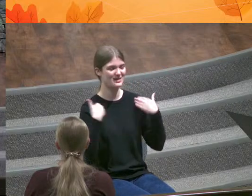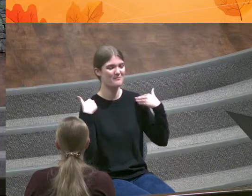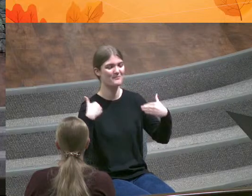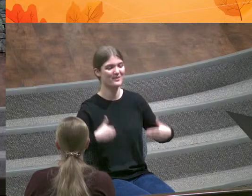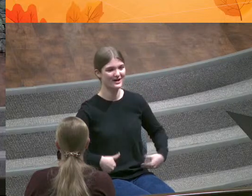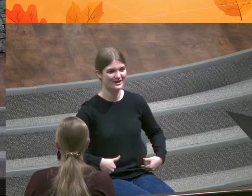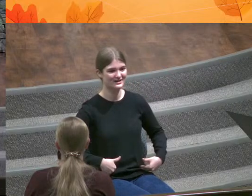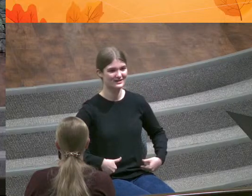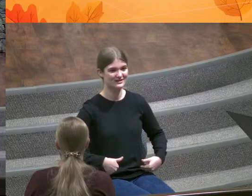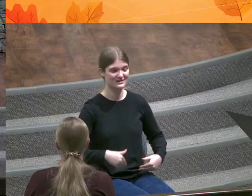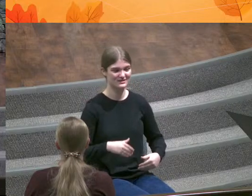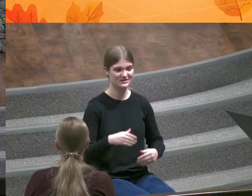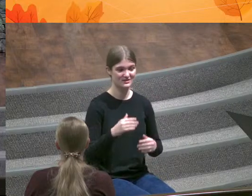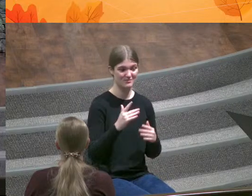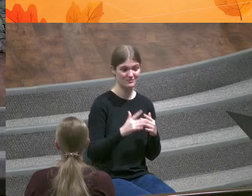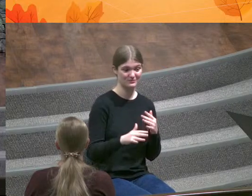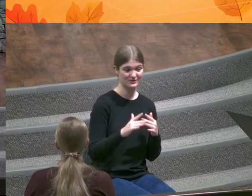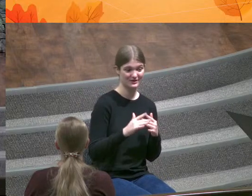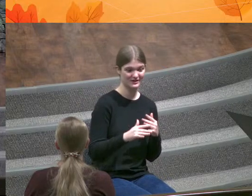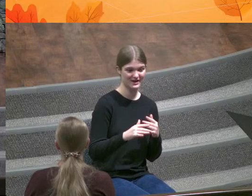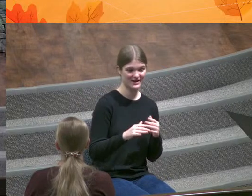Did it go to the bloodline or the body?